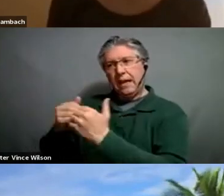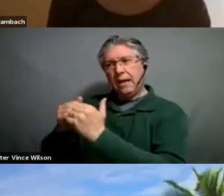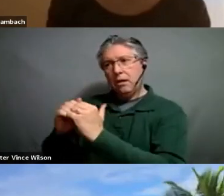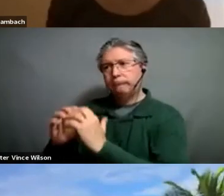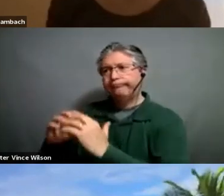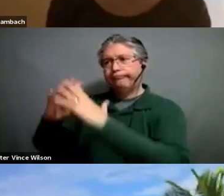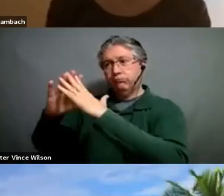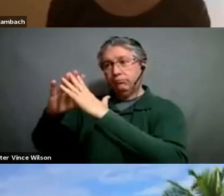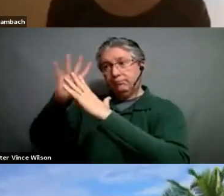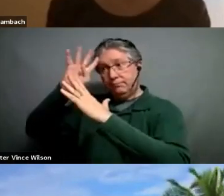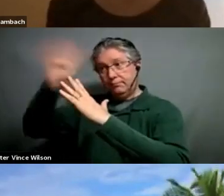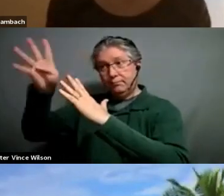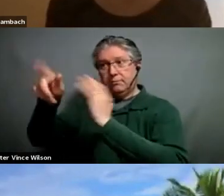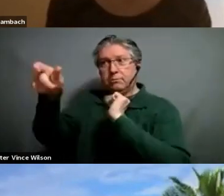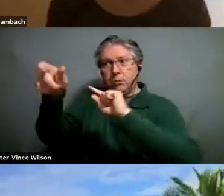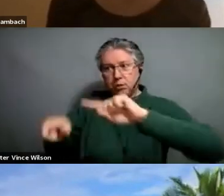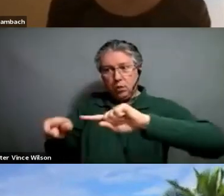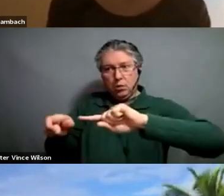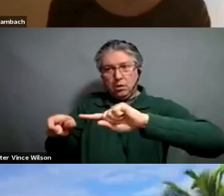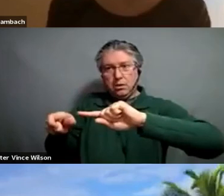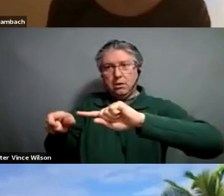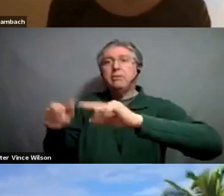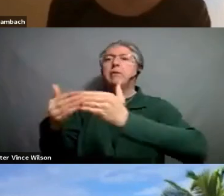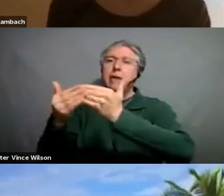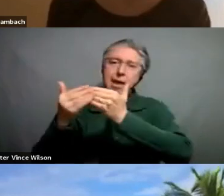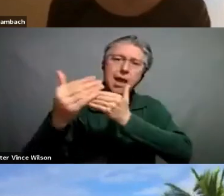people to then create a persona that you could use.